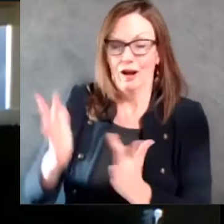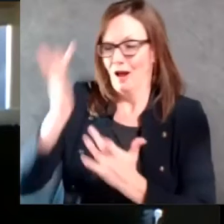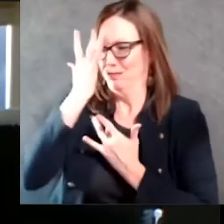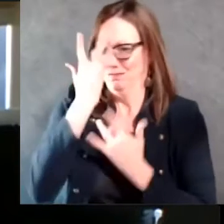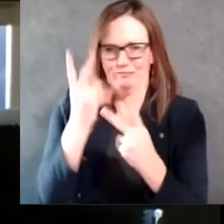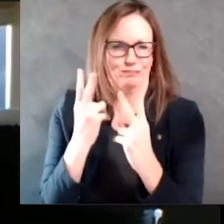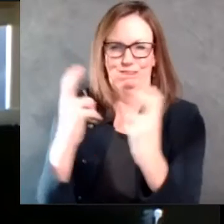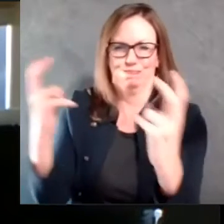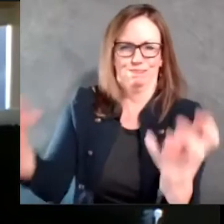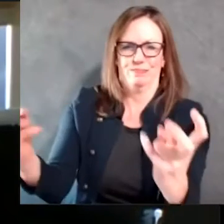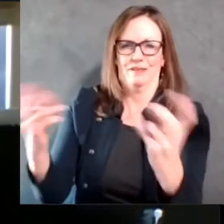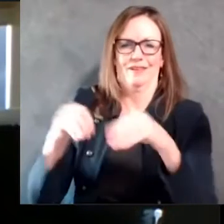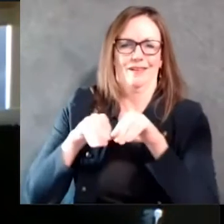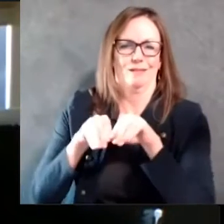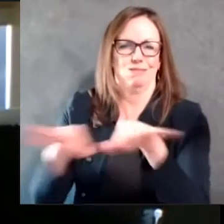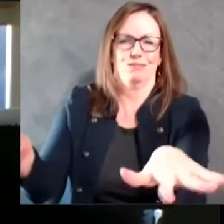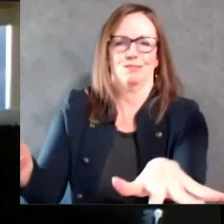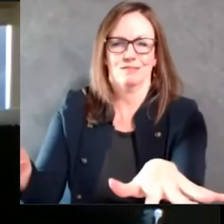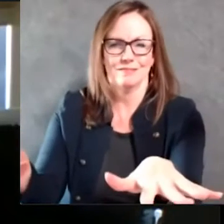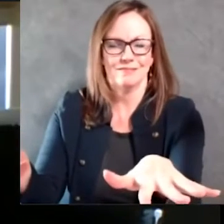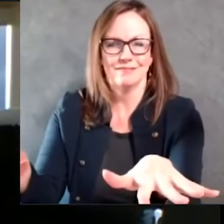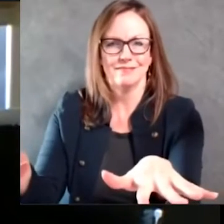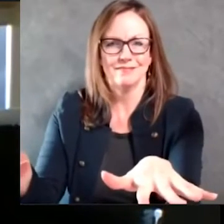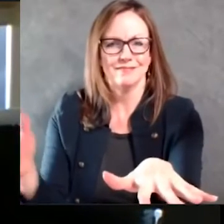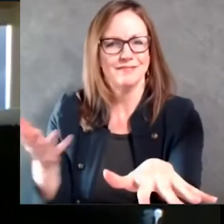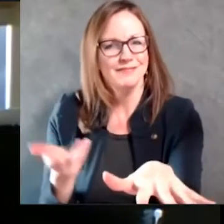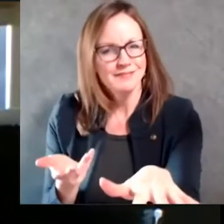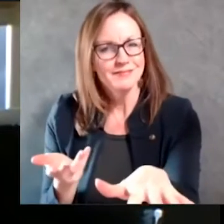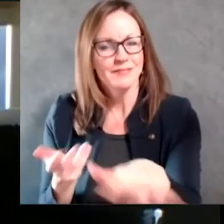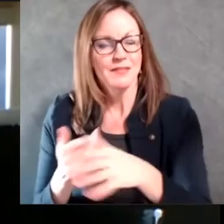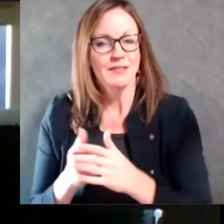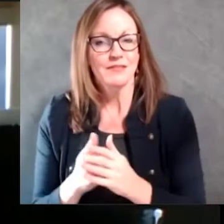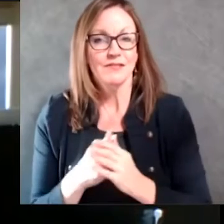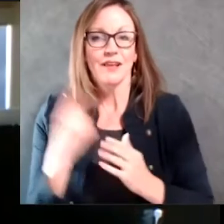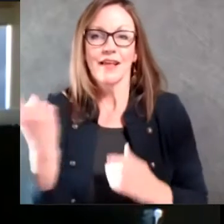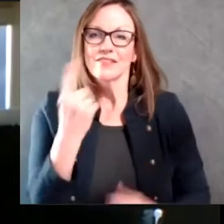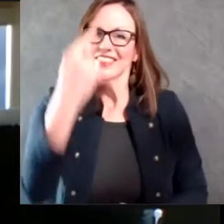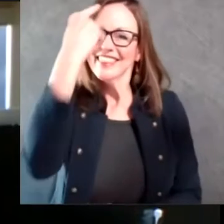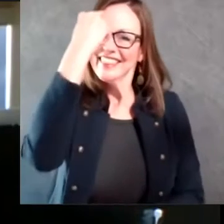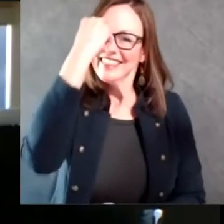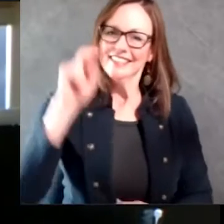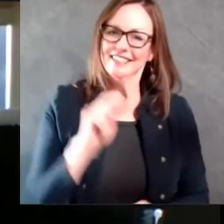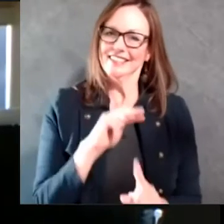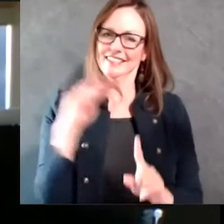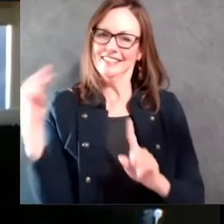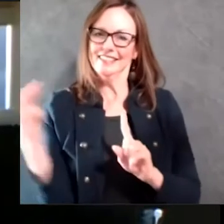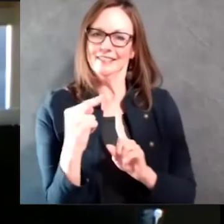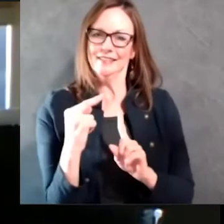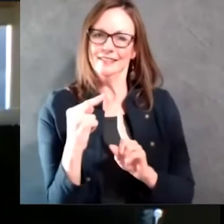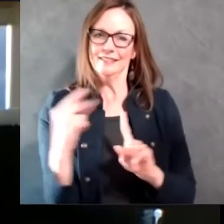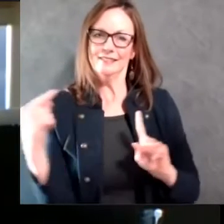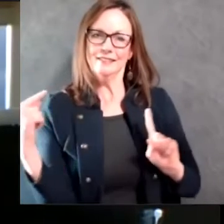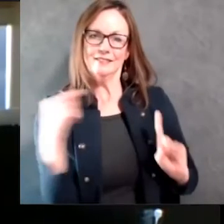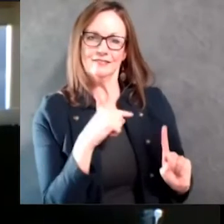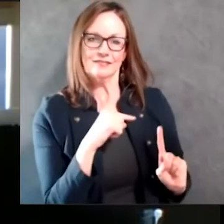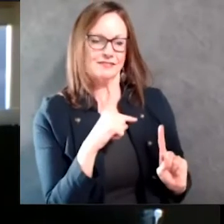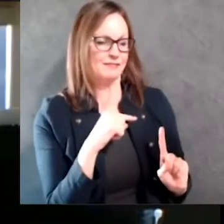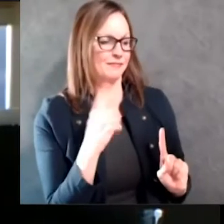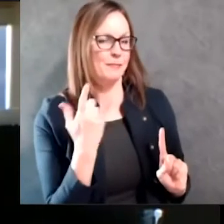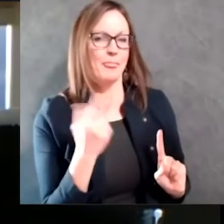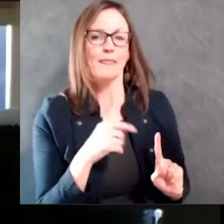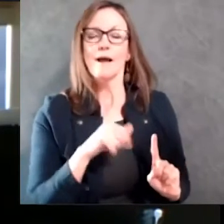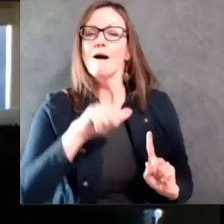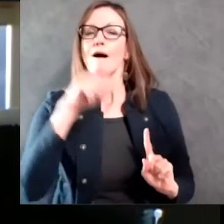we are there for all the other things that people receive in the community as well. So we are still